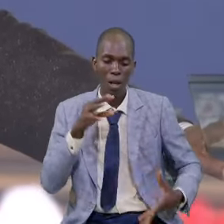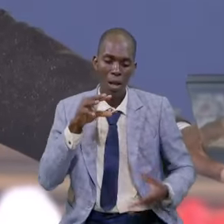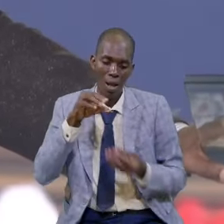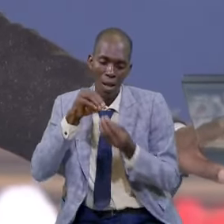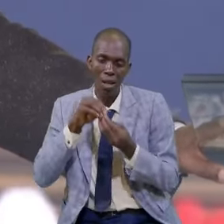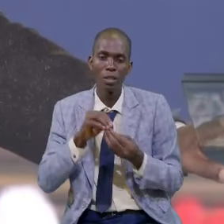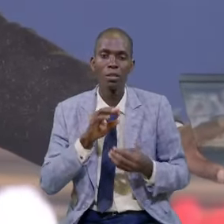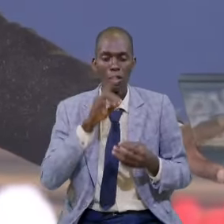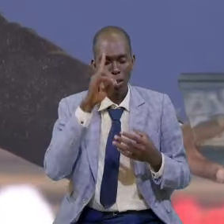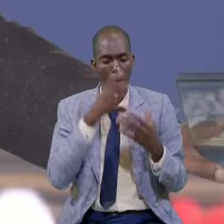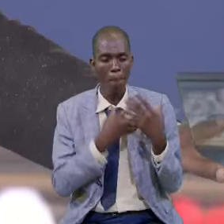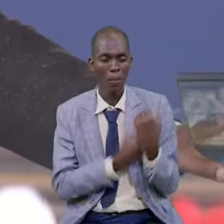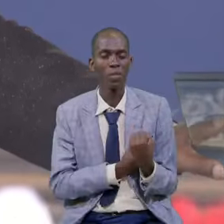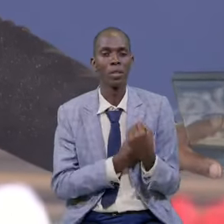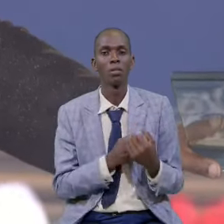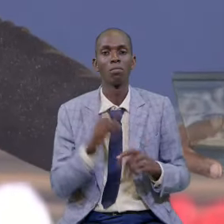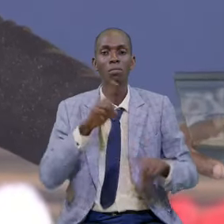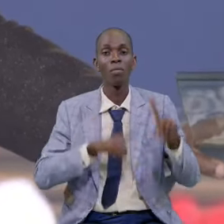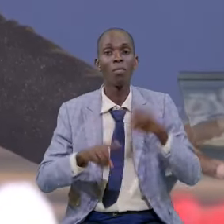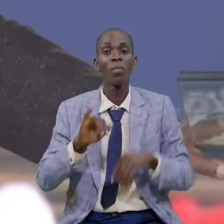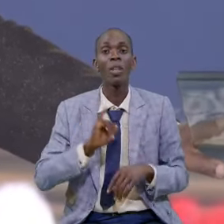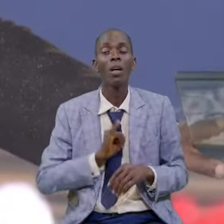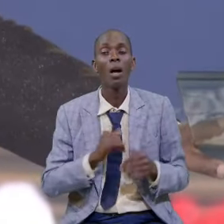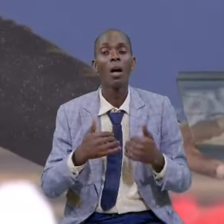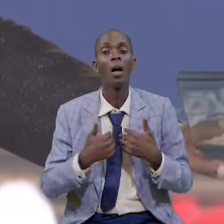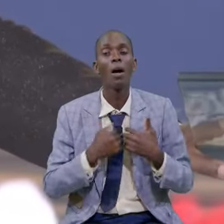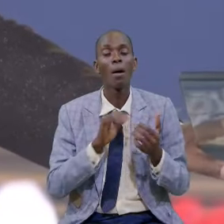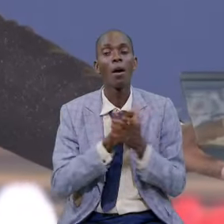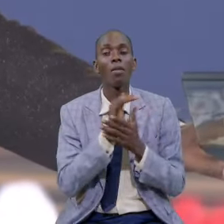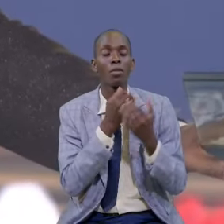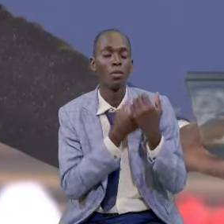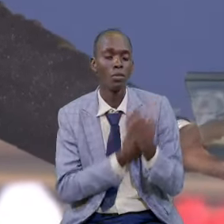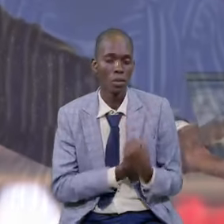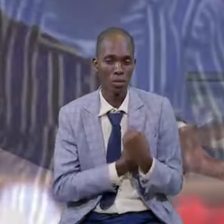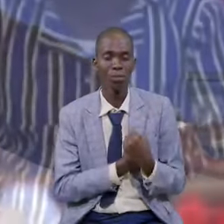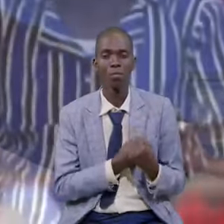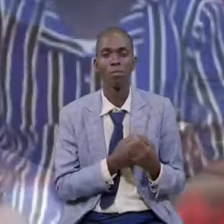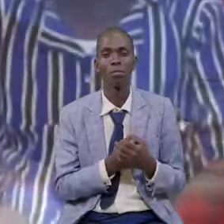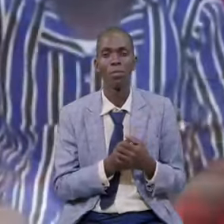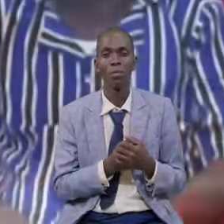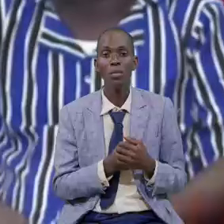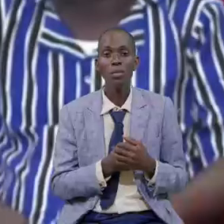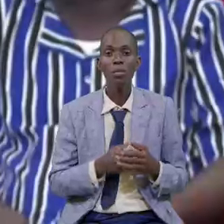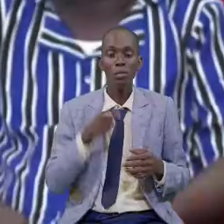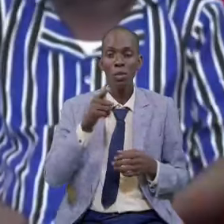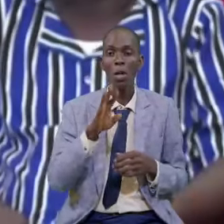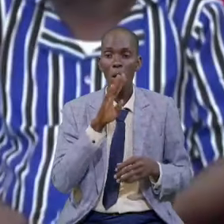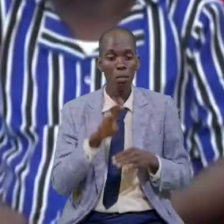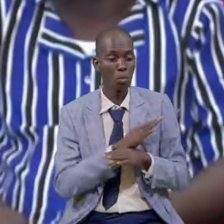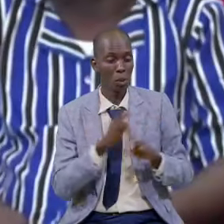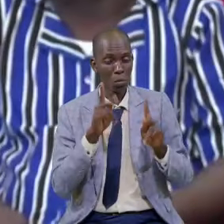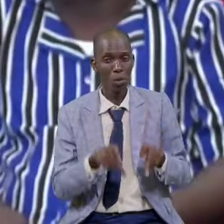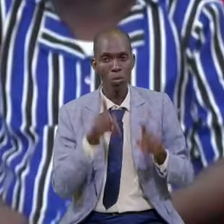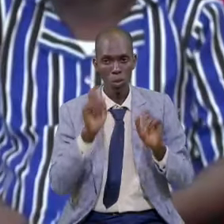have confidence. You can deliver, I have confidence. A salesman, you can have